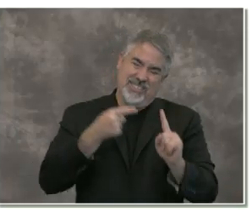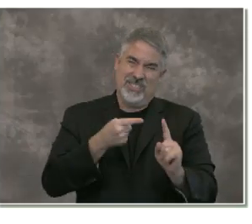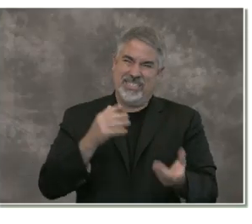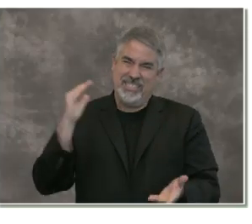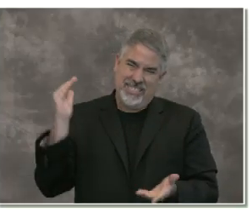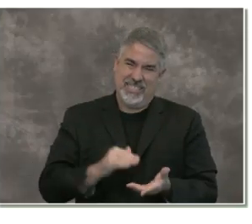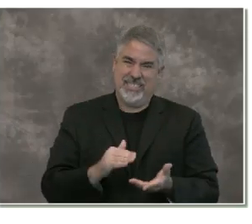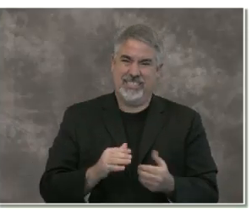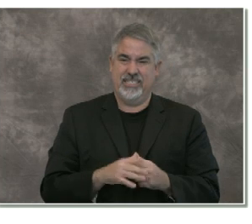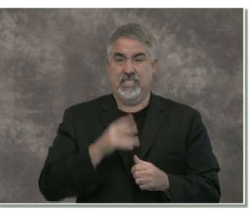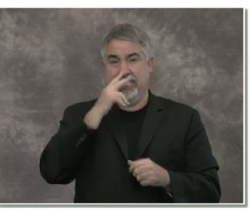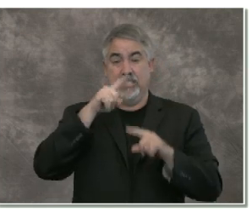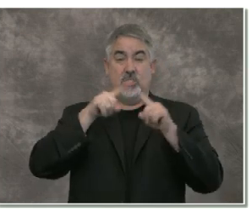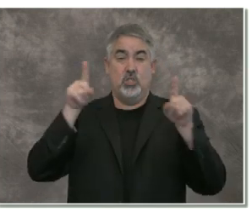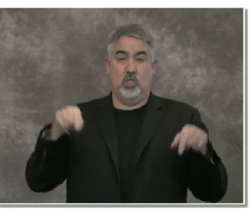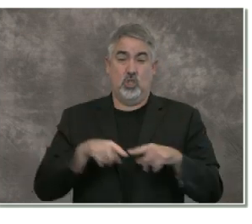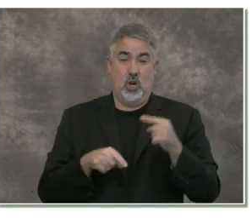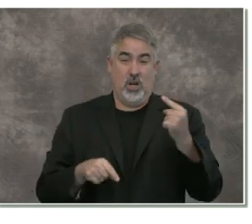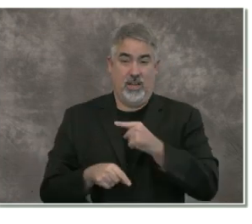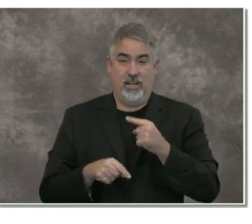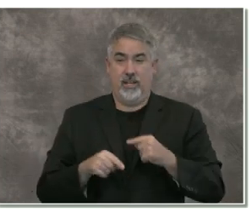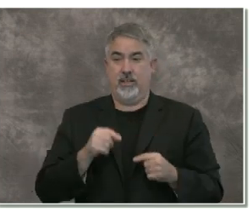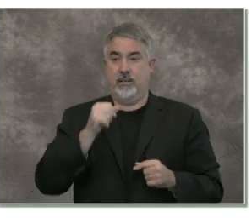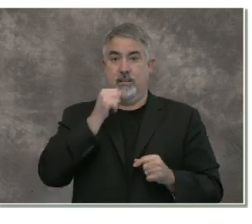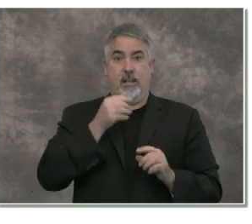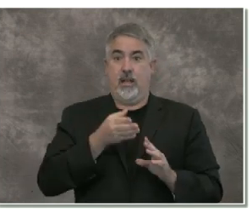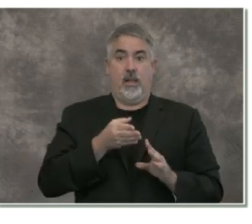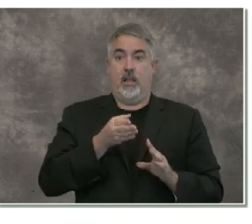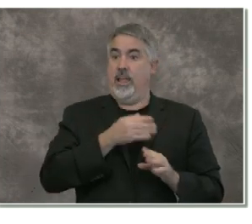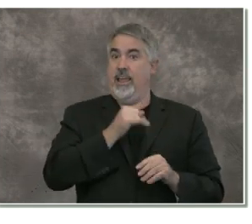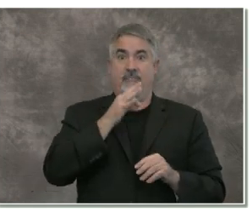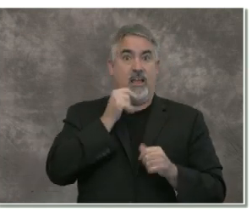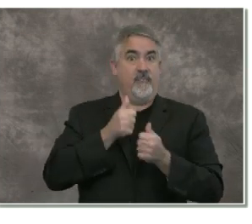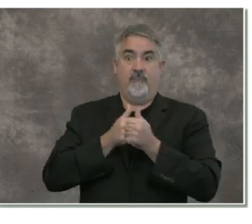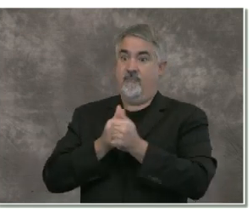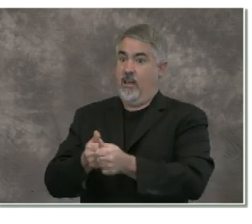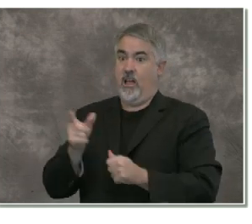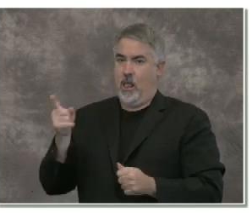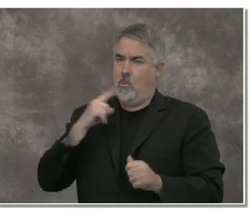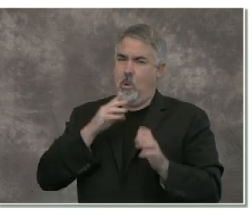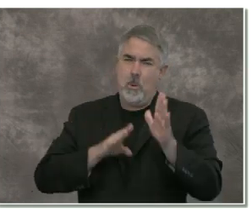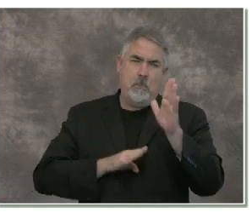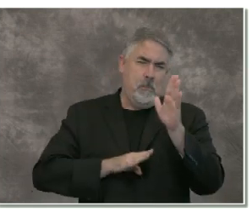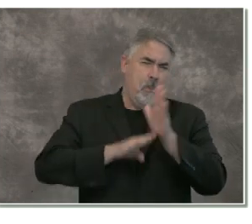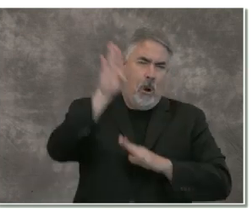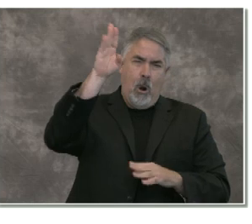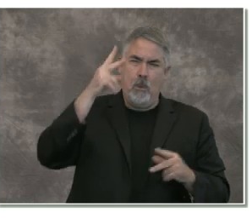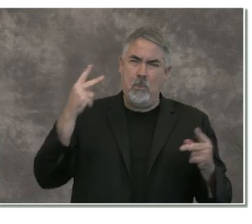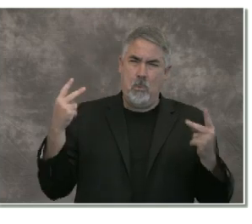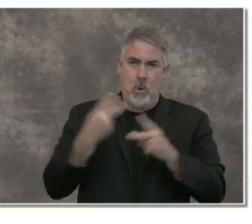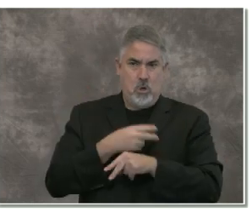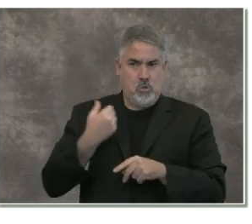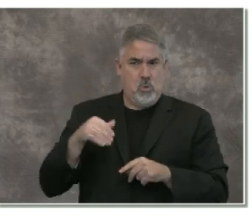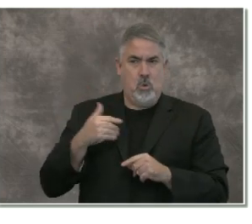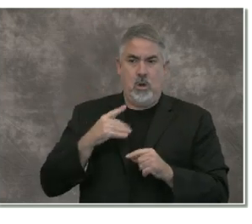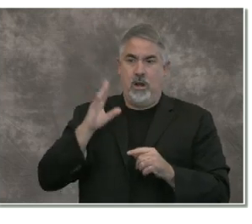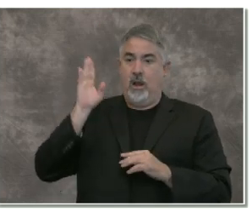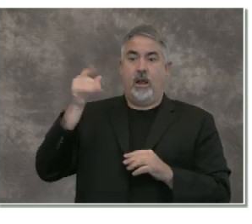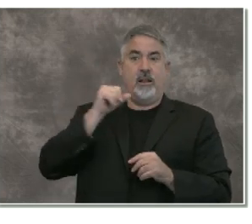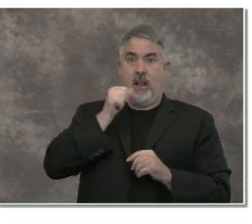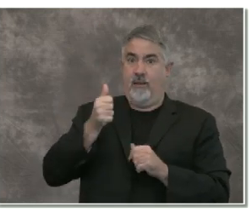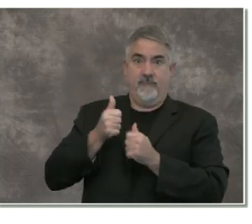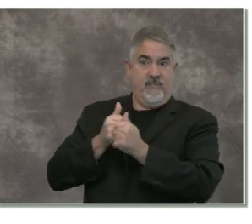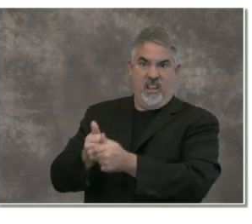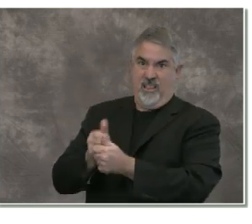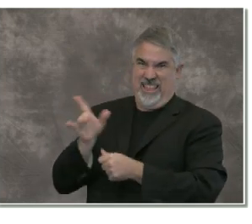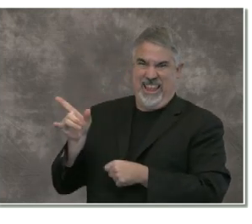in jurisdictions that have not taken early measures the serious spike in the overwhelming of the health system capacity, which are many of the images that you